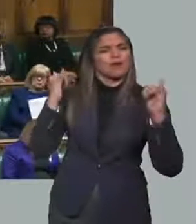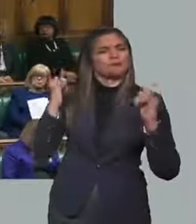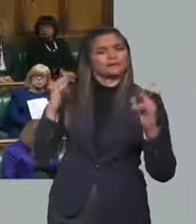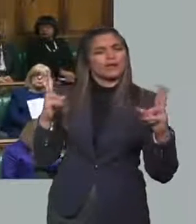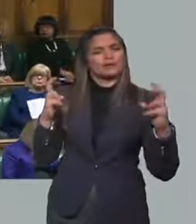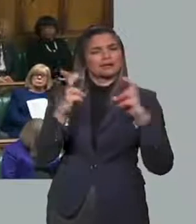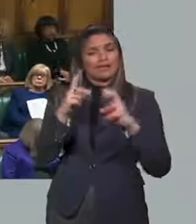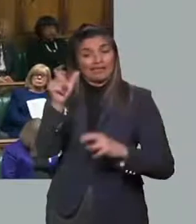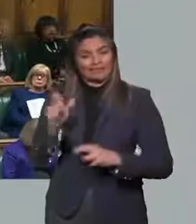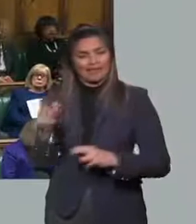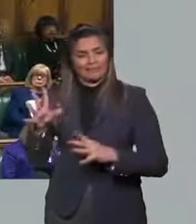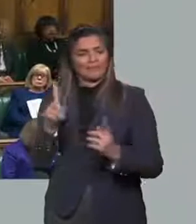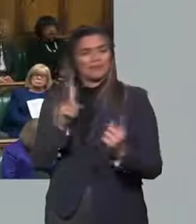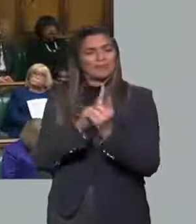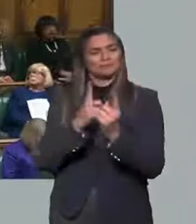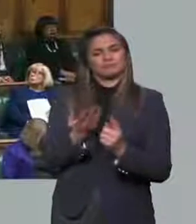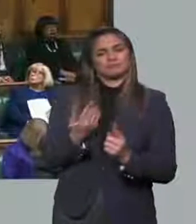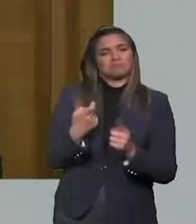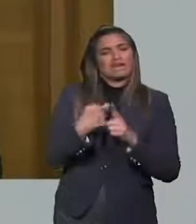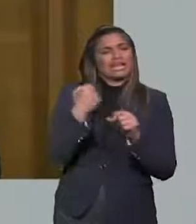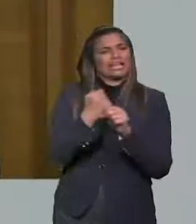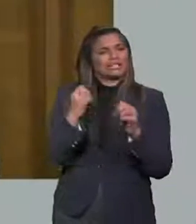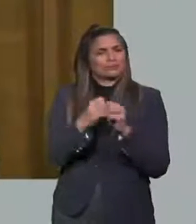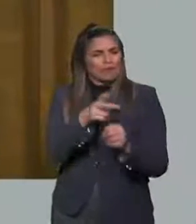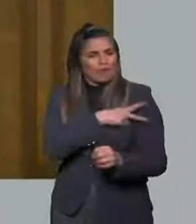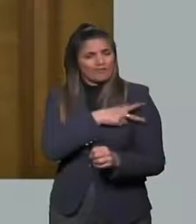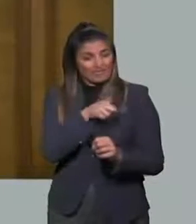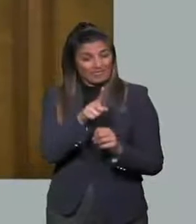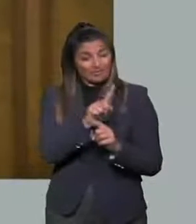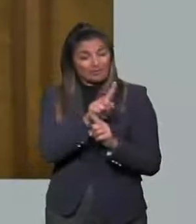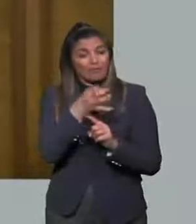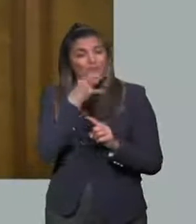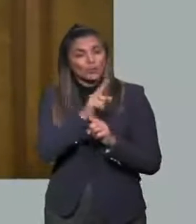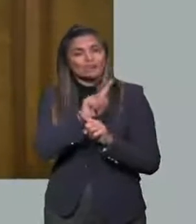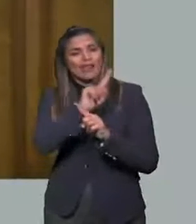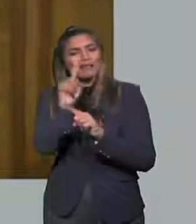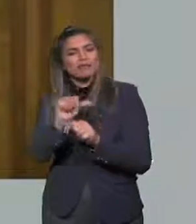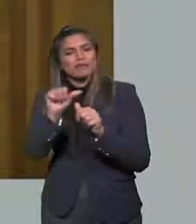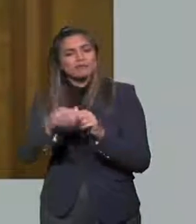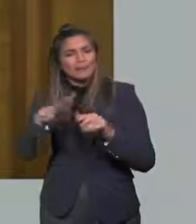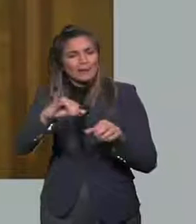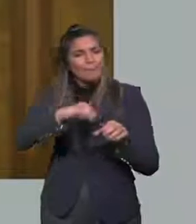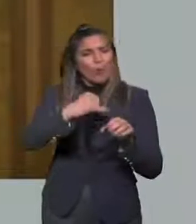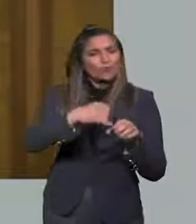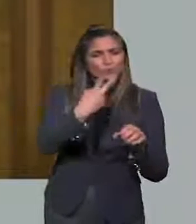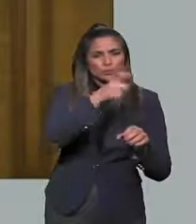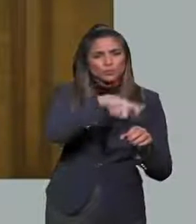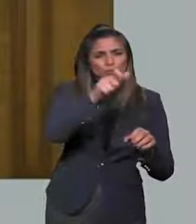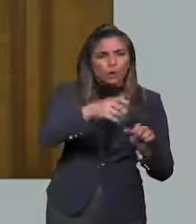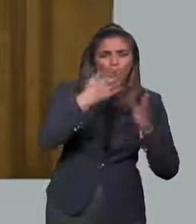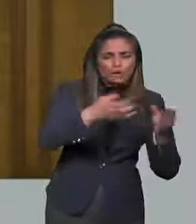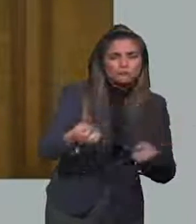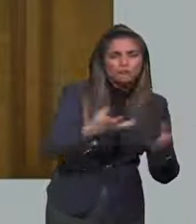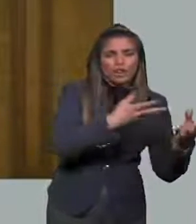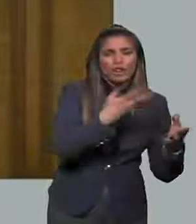a former KGB officer. Now, this was just weeks after the Salisbury poisonings and immediately after he attended a NATO summit